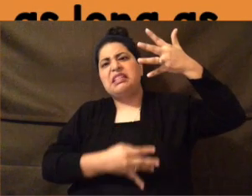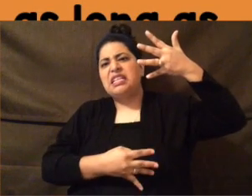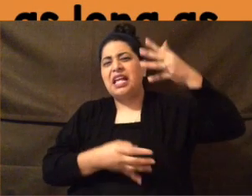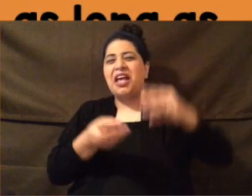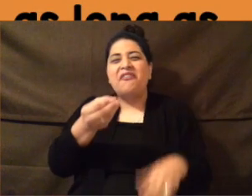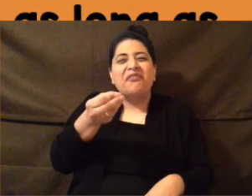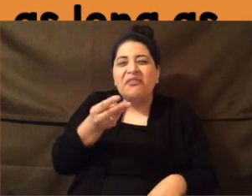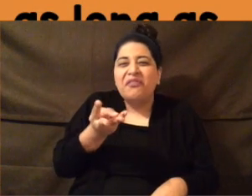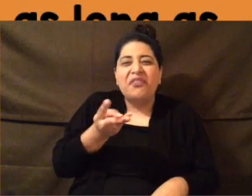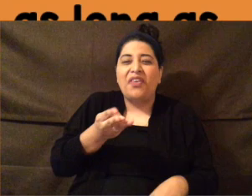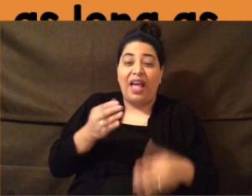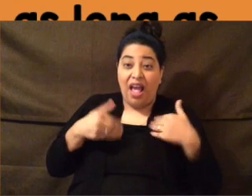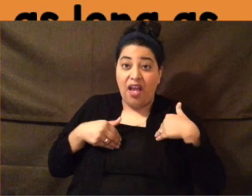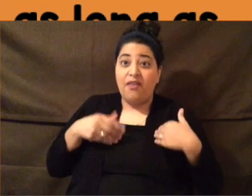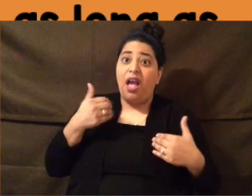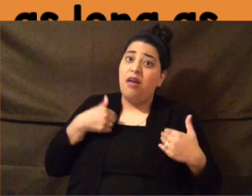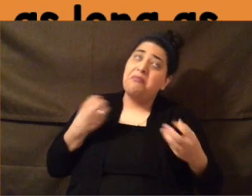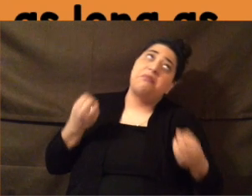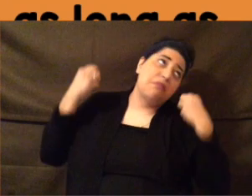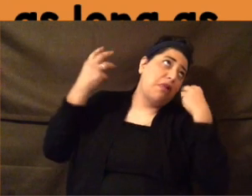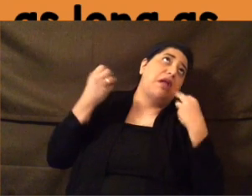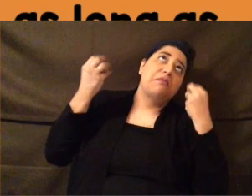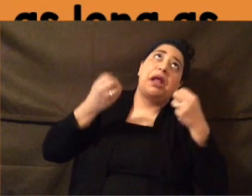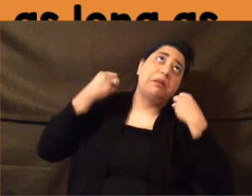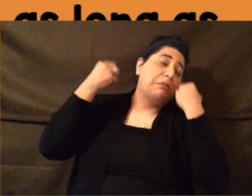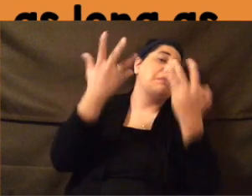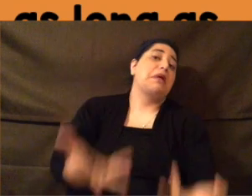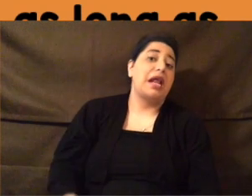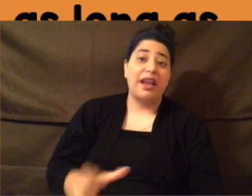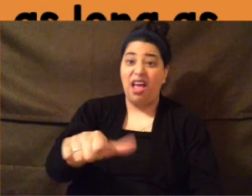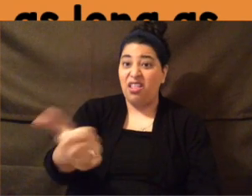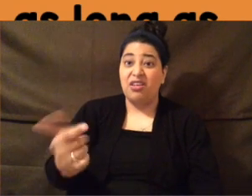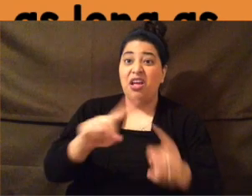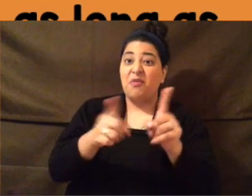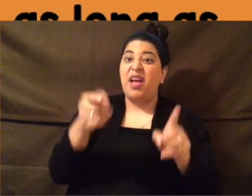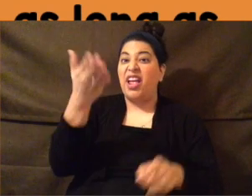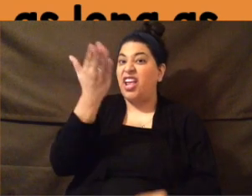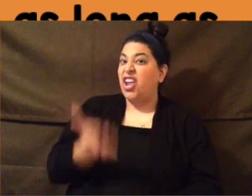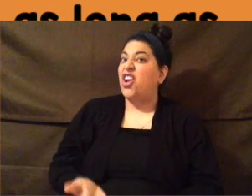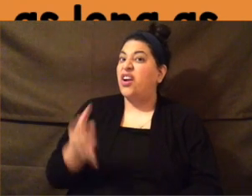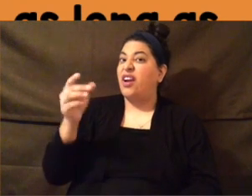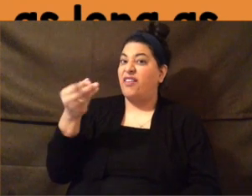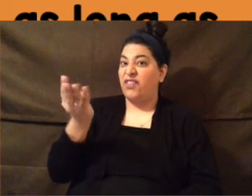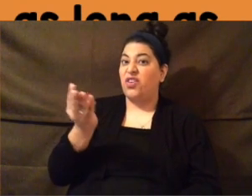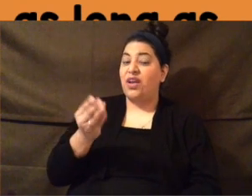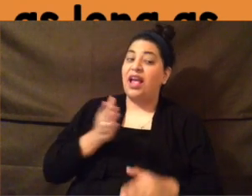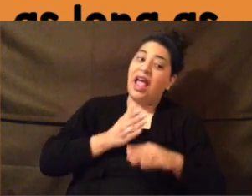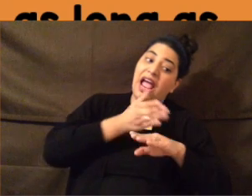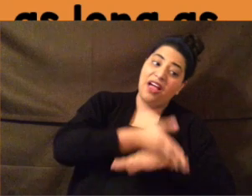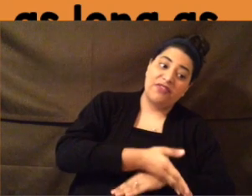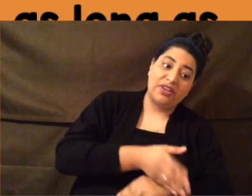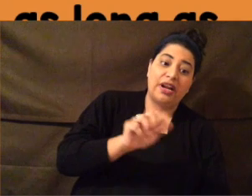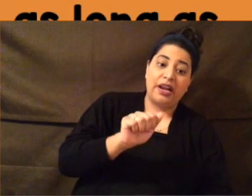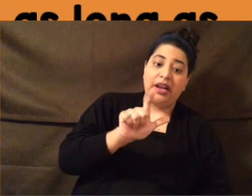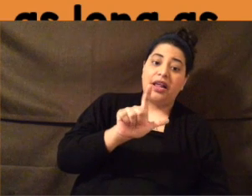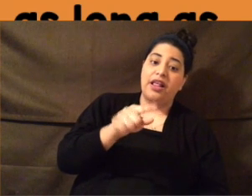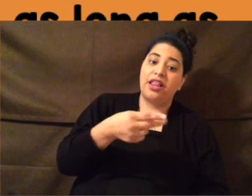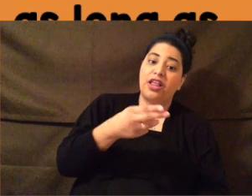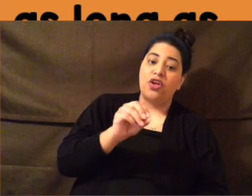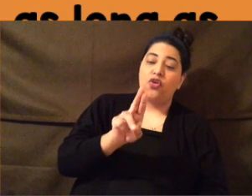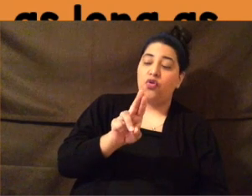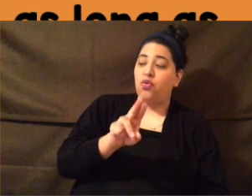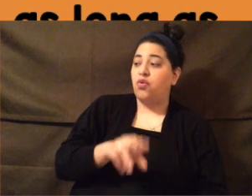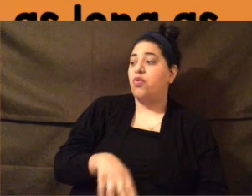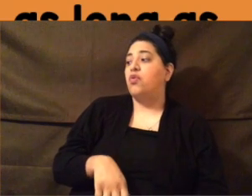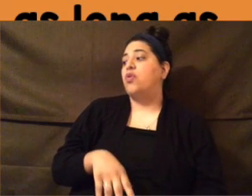list of a few of the subordinating conjunctions. There are tons and tons and tons of them. But here are some of them. After,